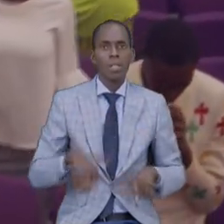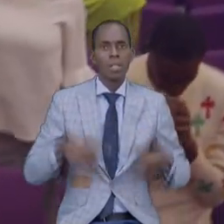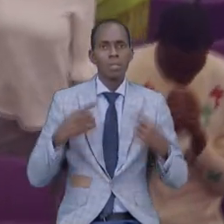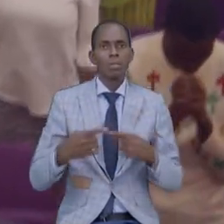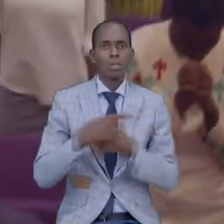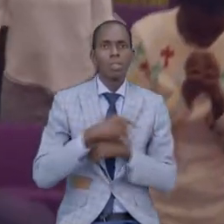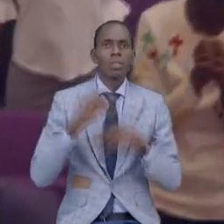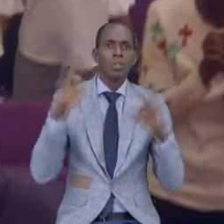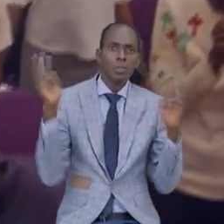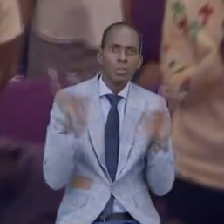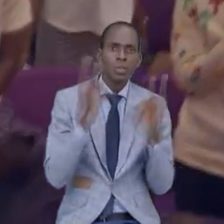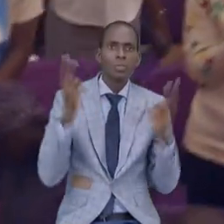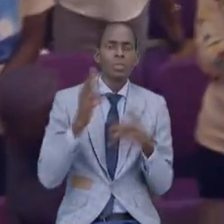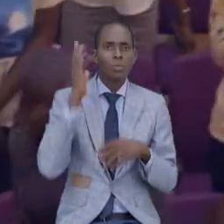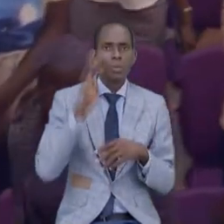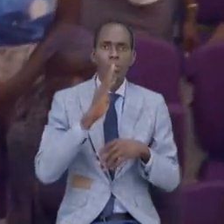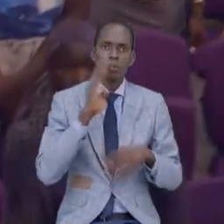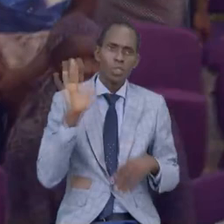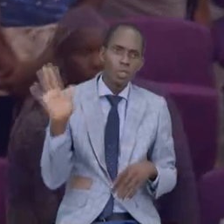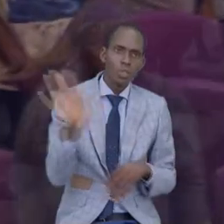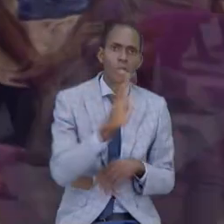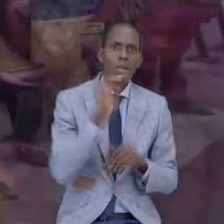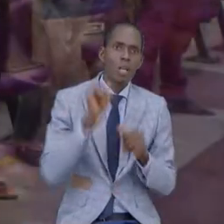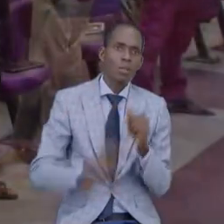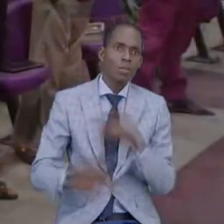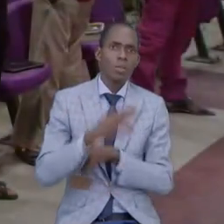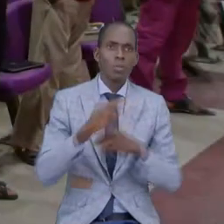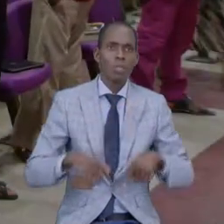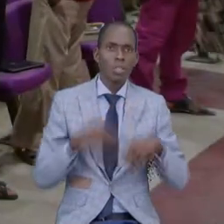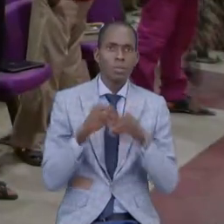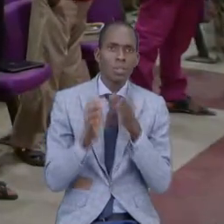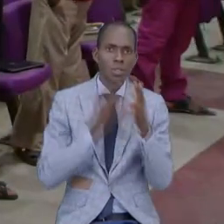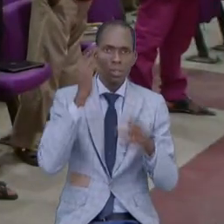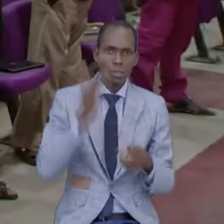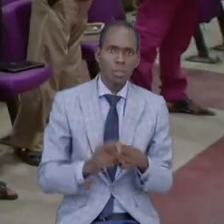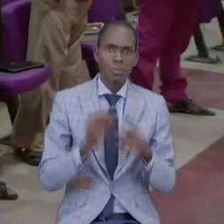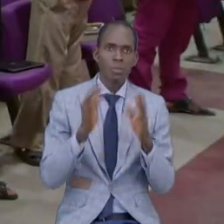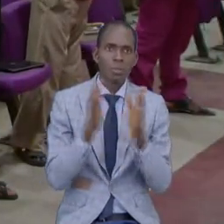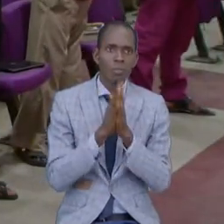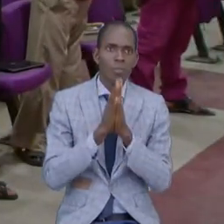Victory, triumph will be yours the rest of your life in Jesus' name.